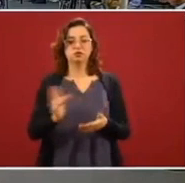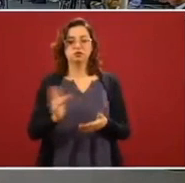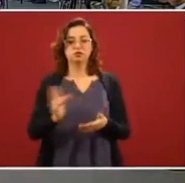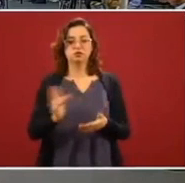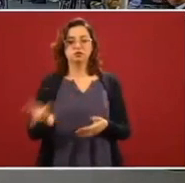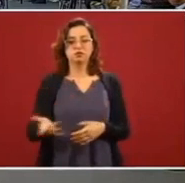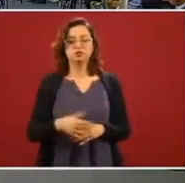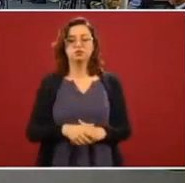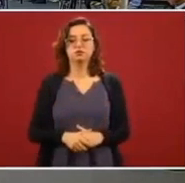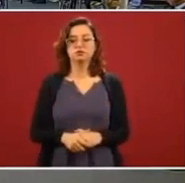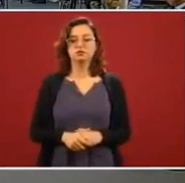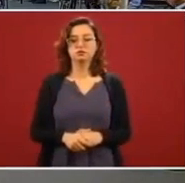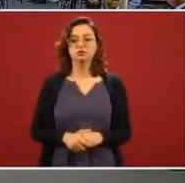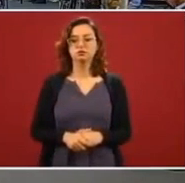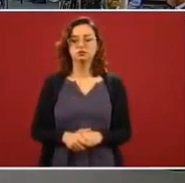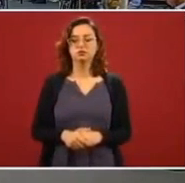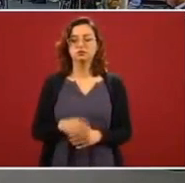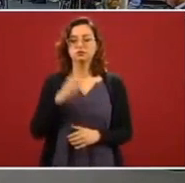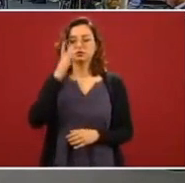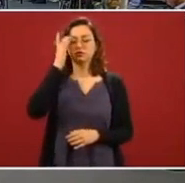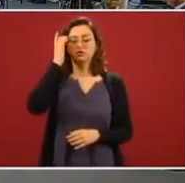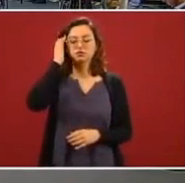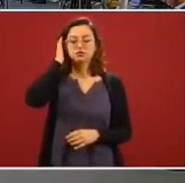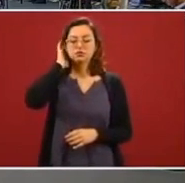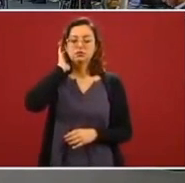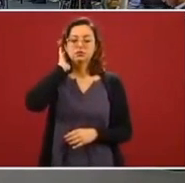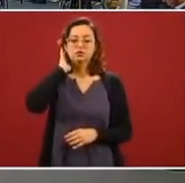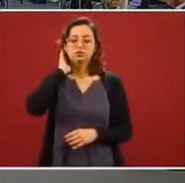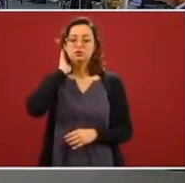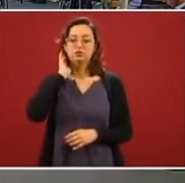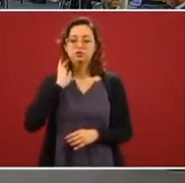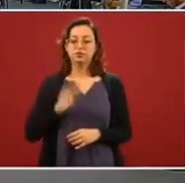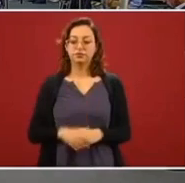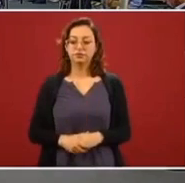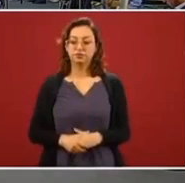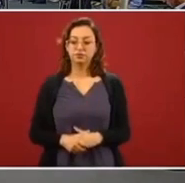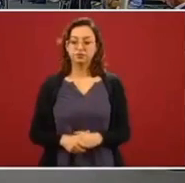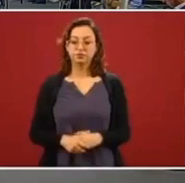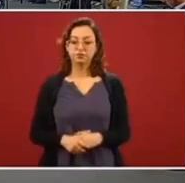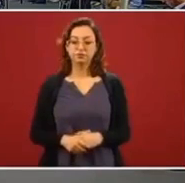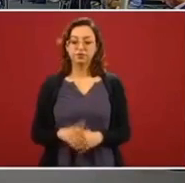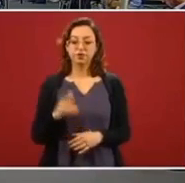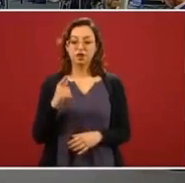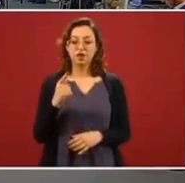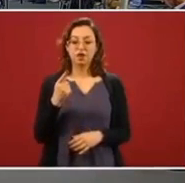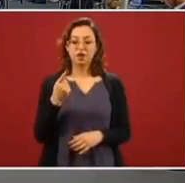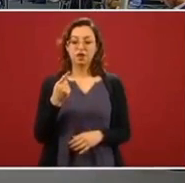Thank you very much. A ver, vamos con Paul Ernesto.